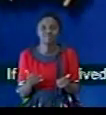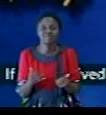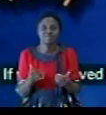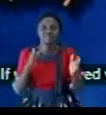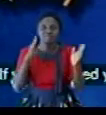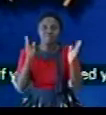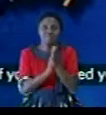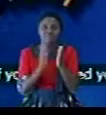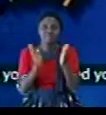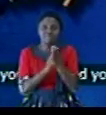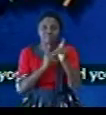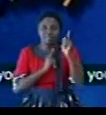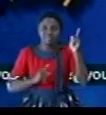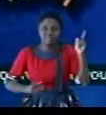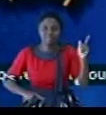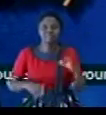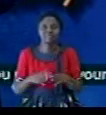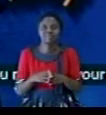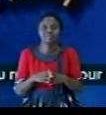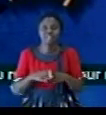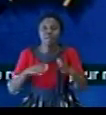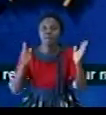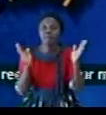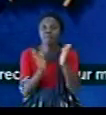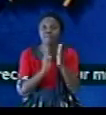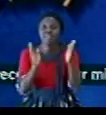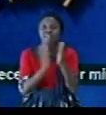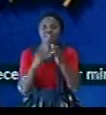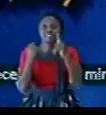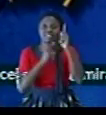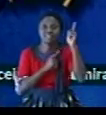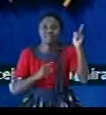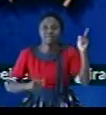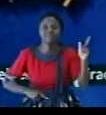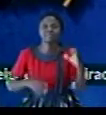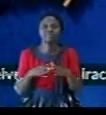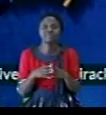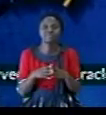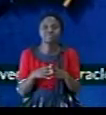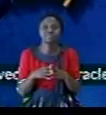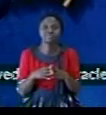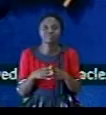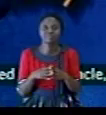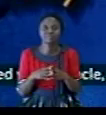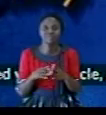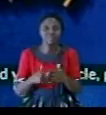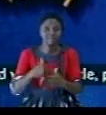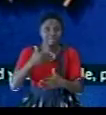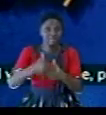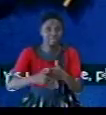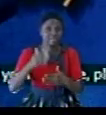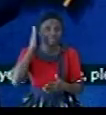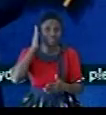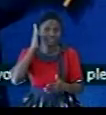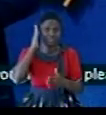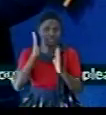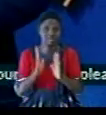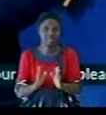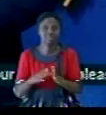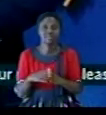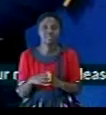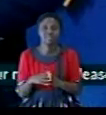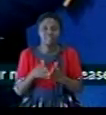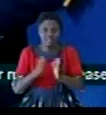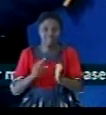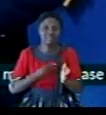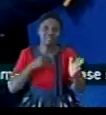Lord. Praise the Lord. As we bring the next testifier, let's give God the praise a little